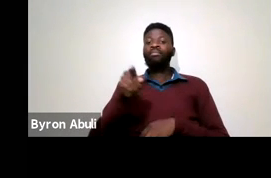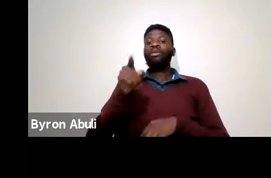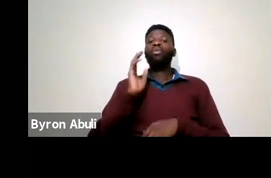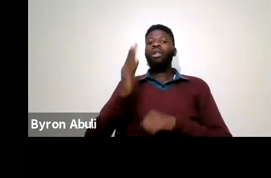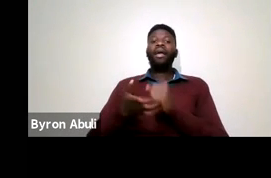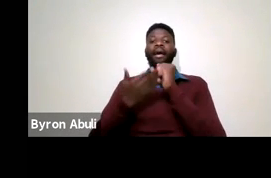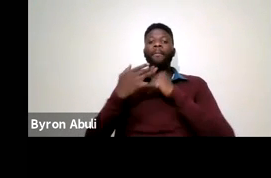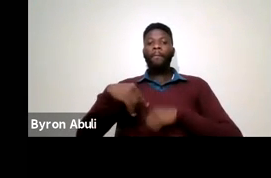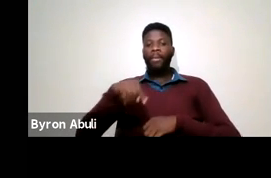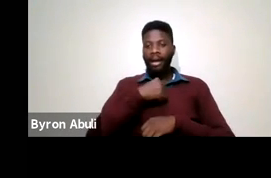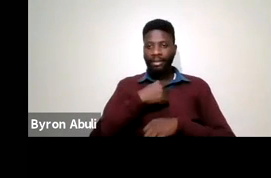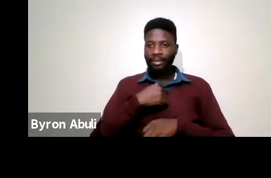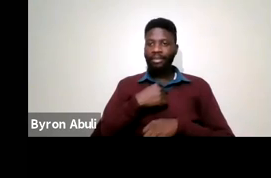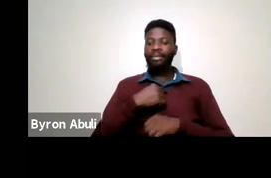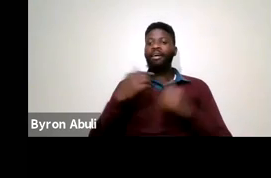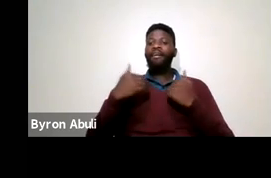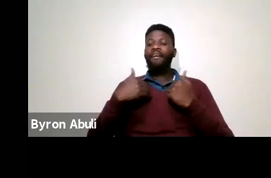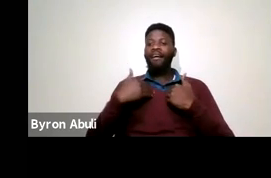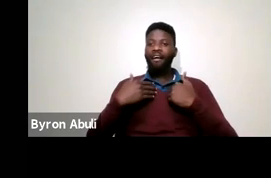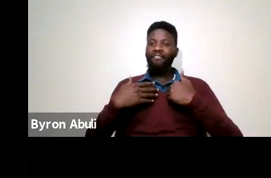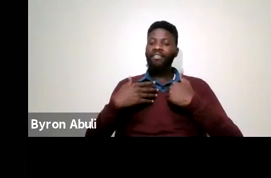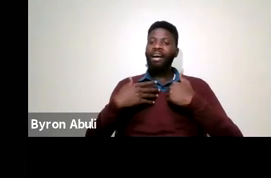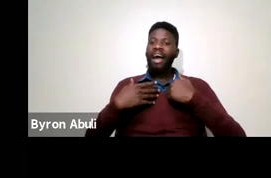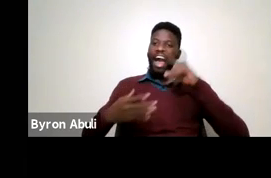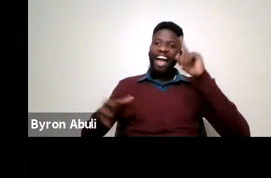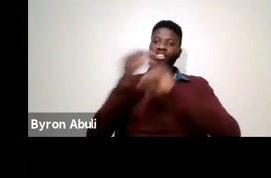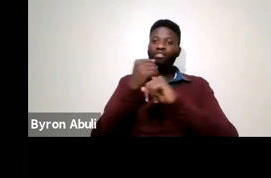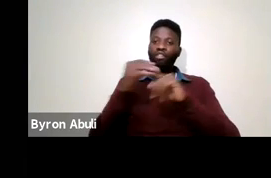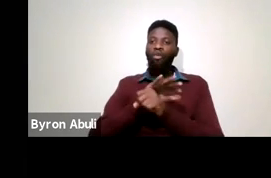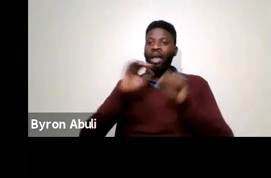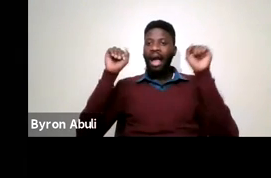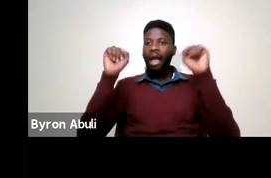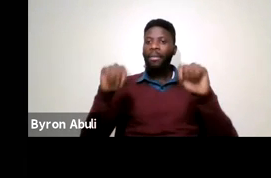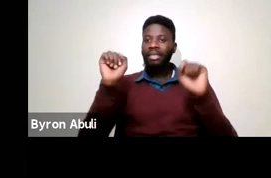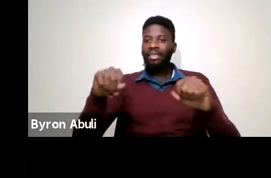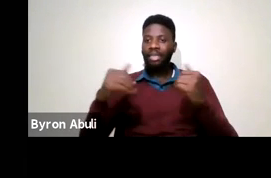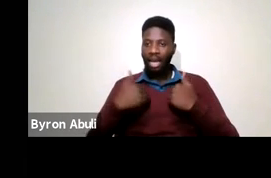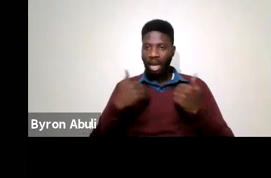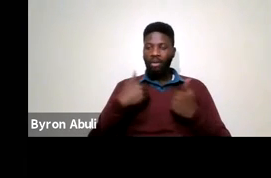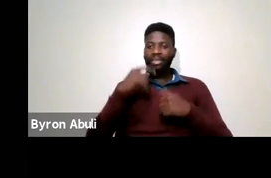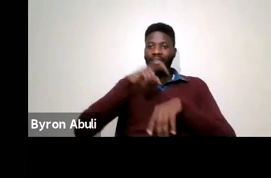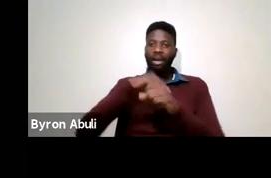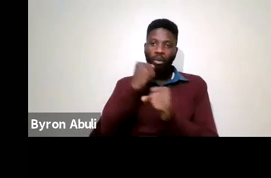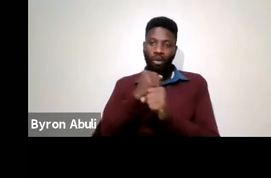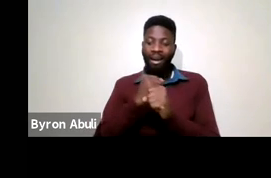full potential in the world of work. Remember what we have, this far we've come. I'm assuming now we are